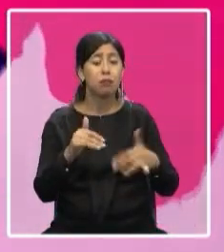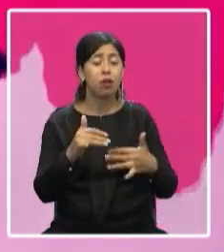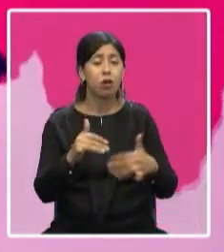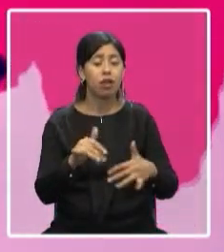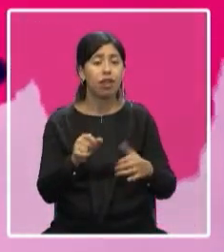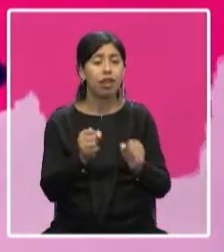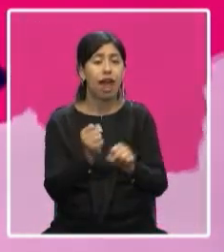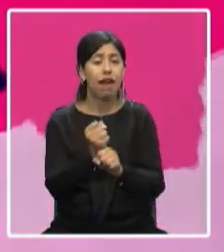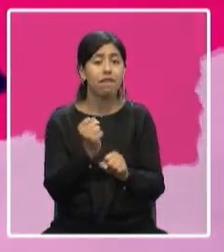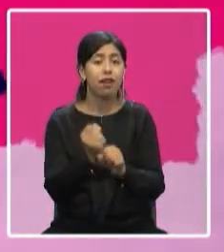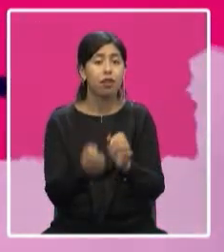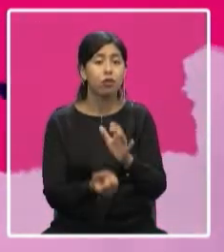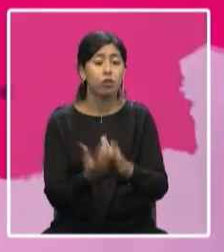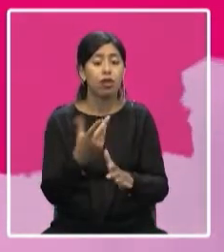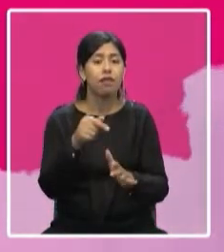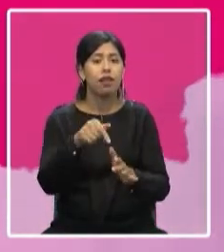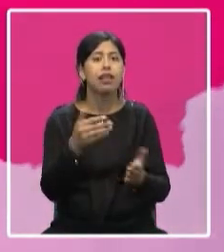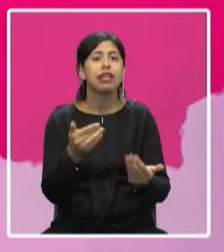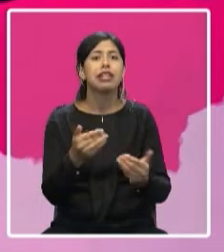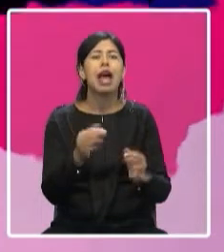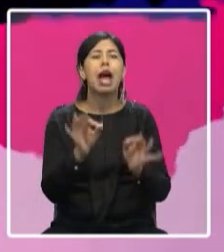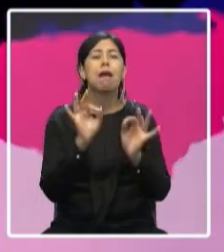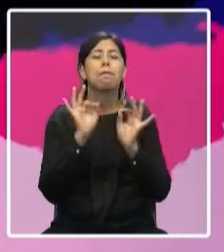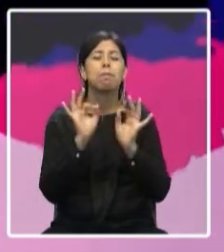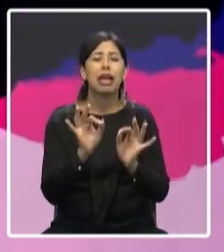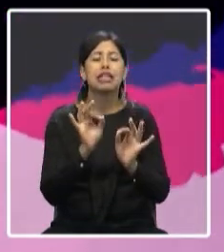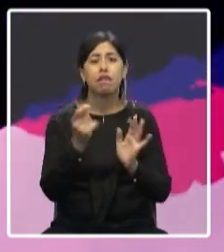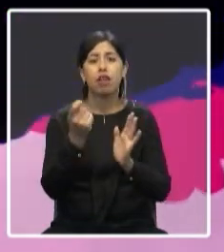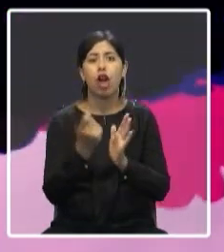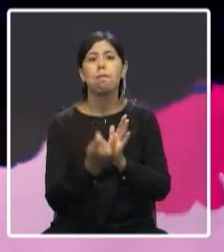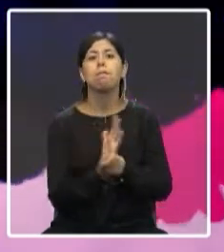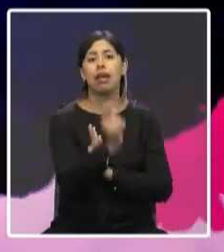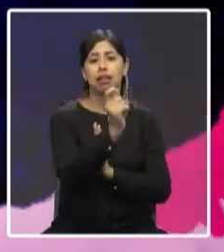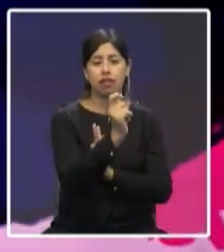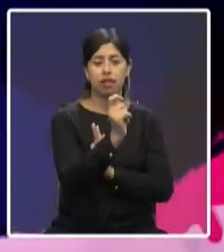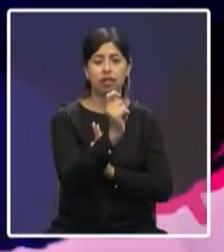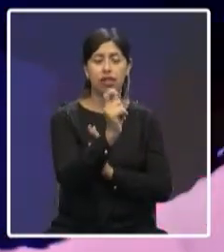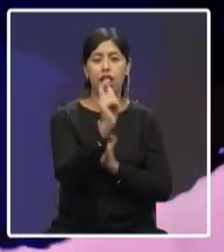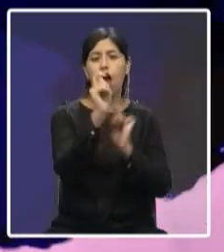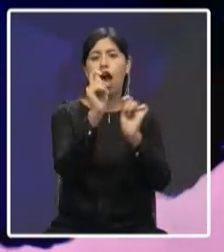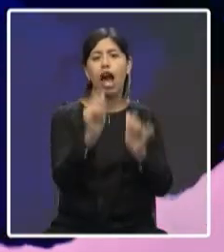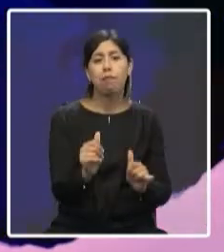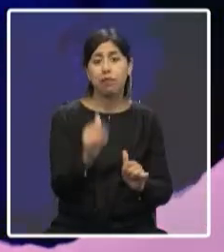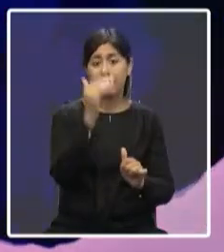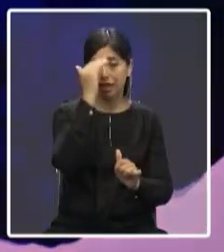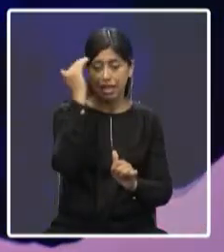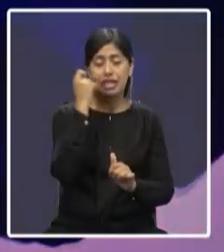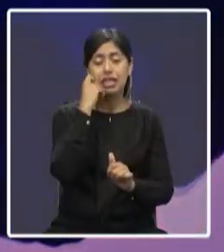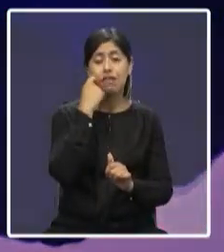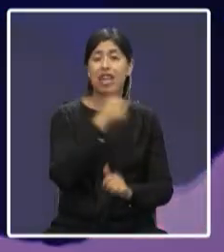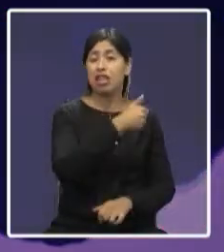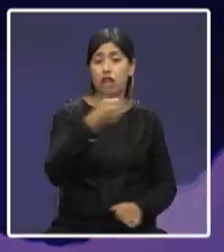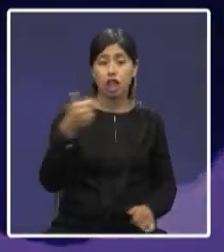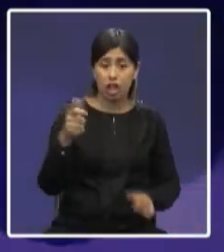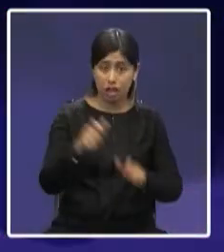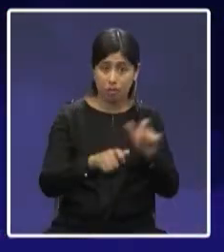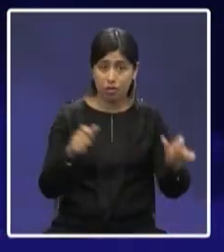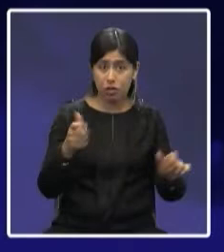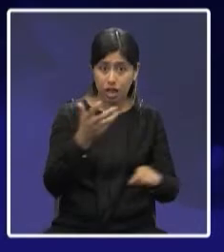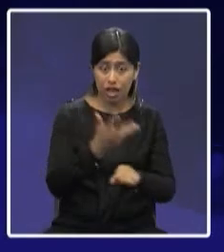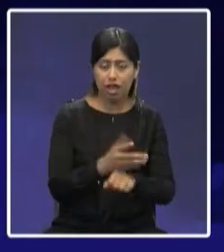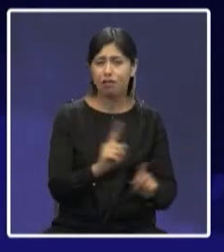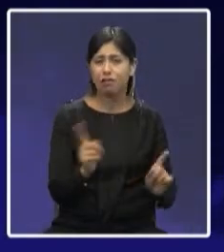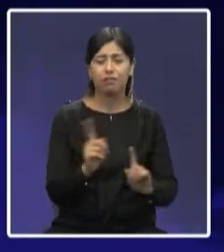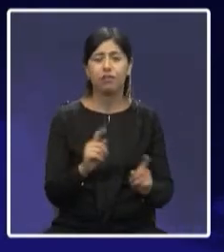everybody possesses. So to be high paid, for a job to pay well, it needs to have skills that